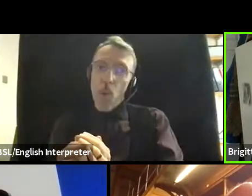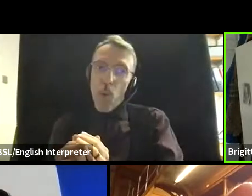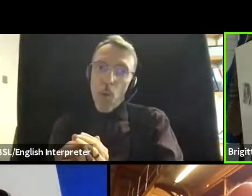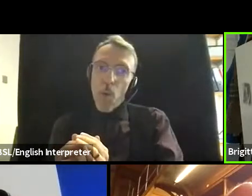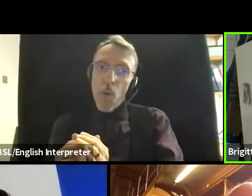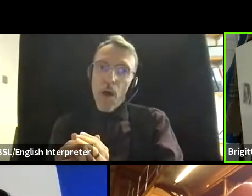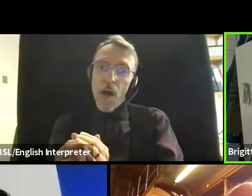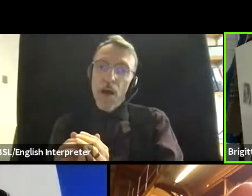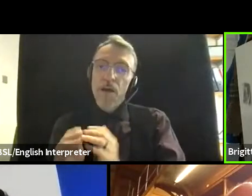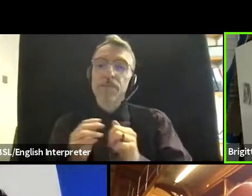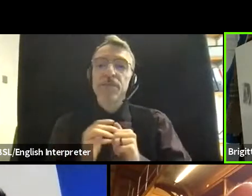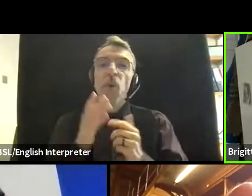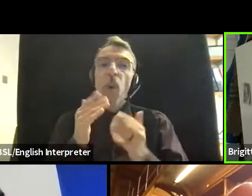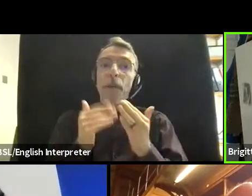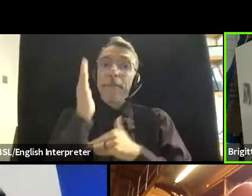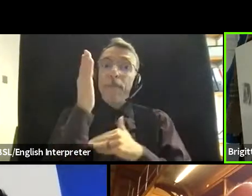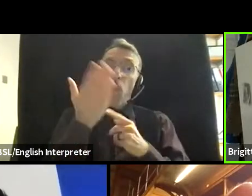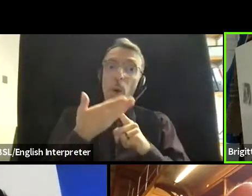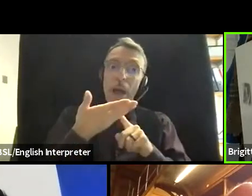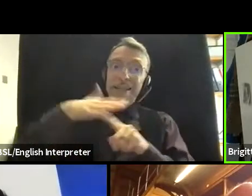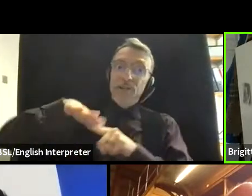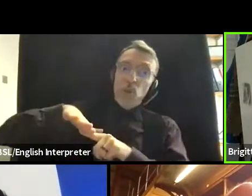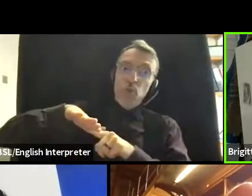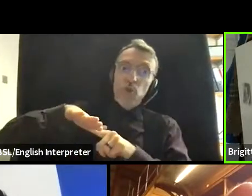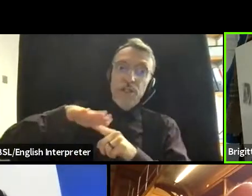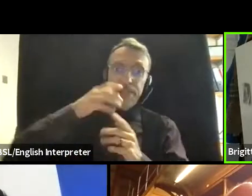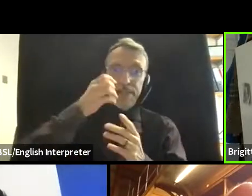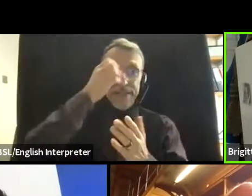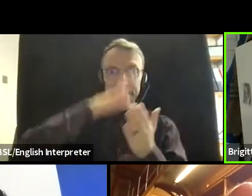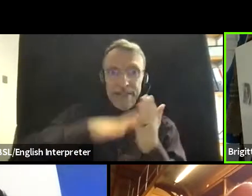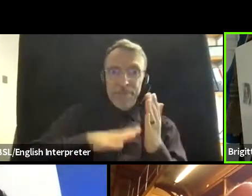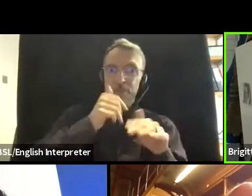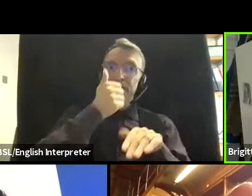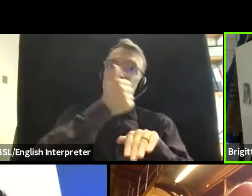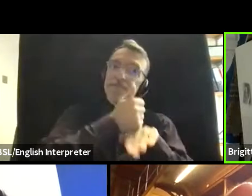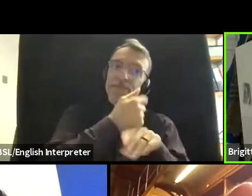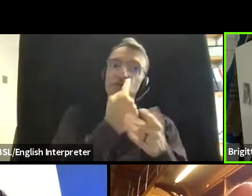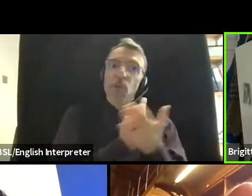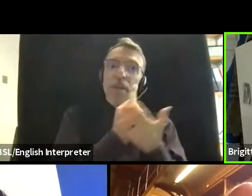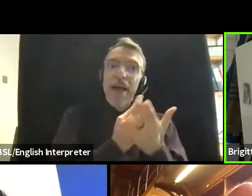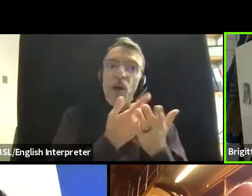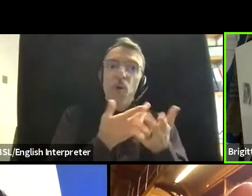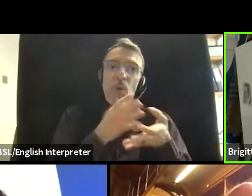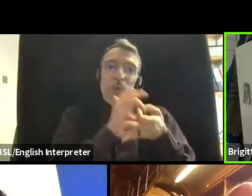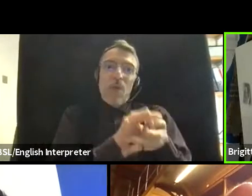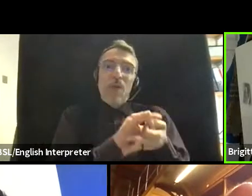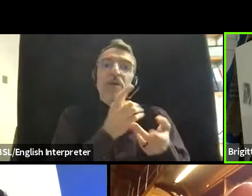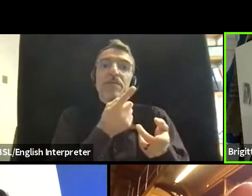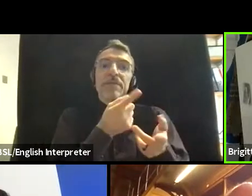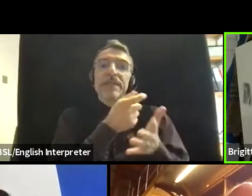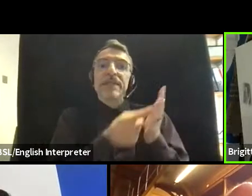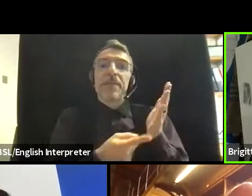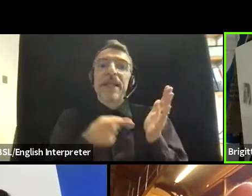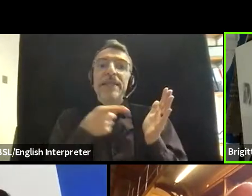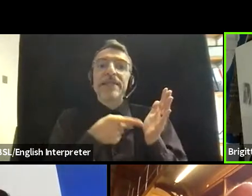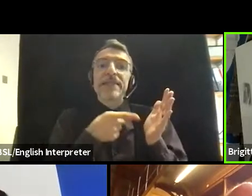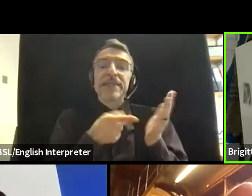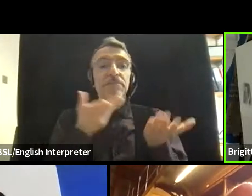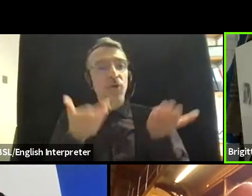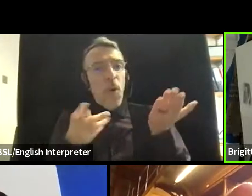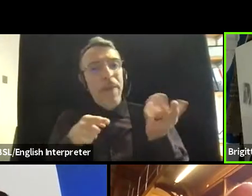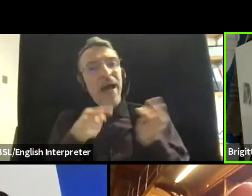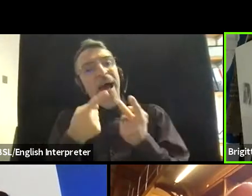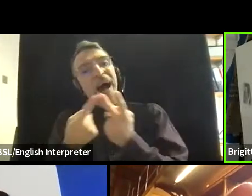there was a lot more exclusion they experienced when they were talking about their lives in relation to their disability than to other